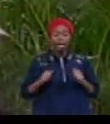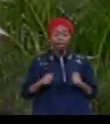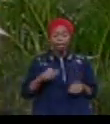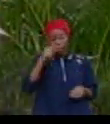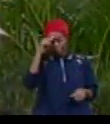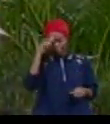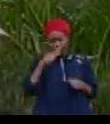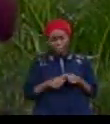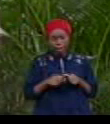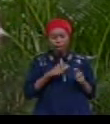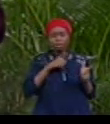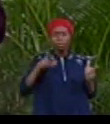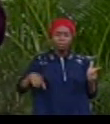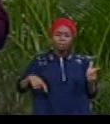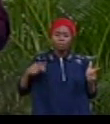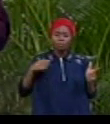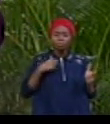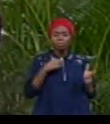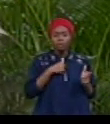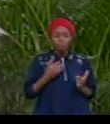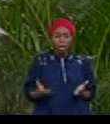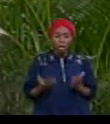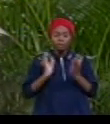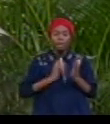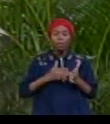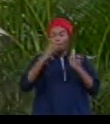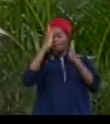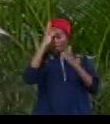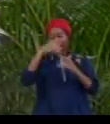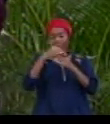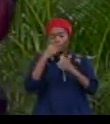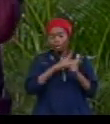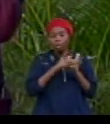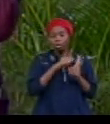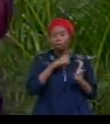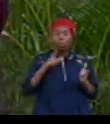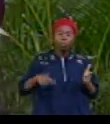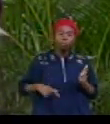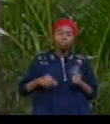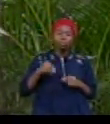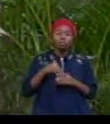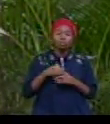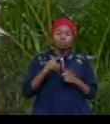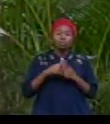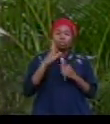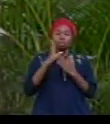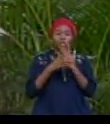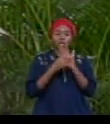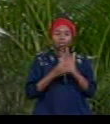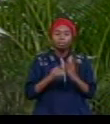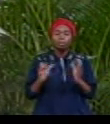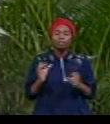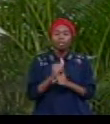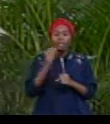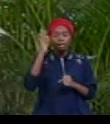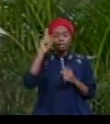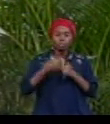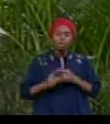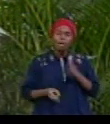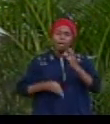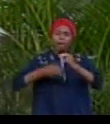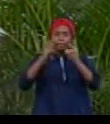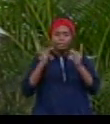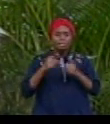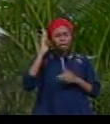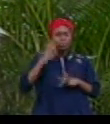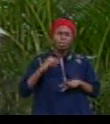Lord, we lift our Father and the Lord into your hand. Take him to higher plane. That he will minister with ease. The